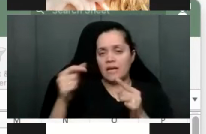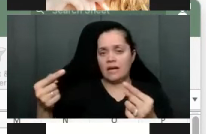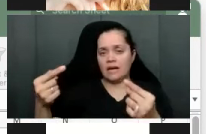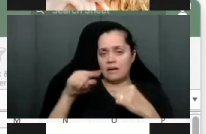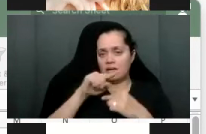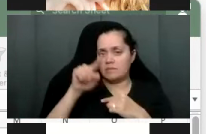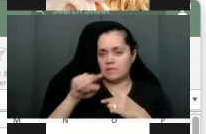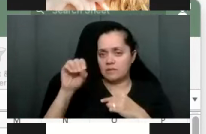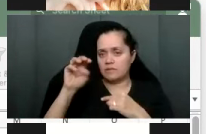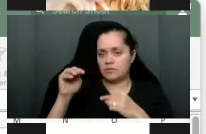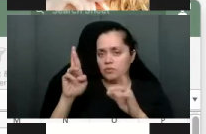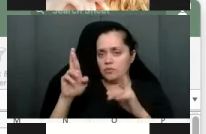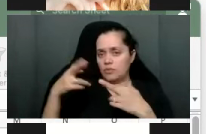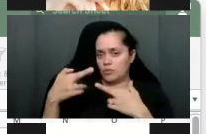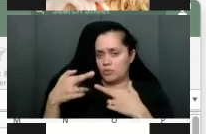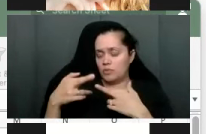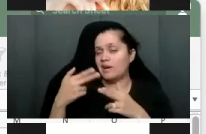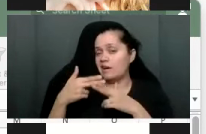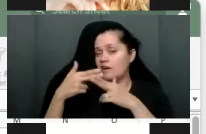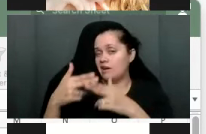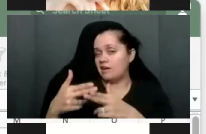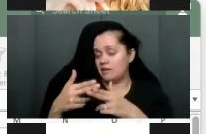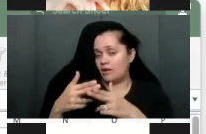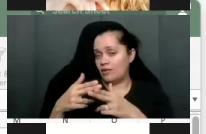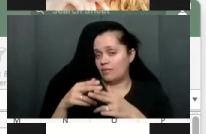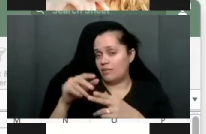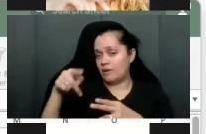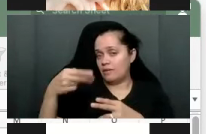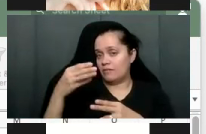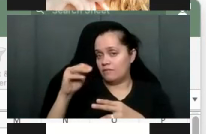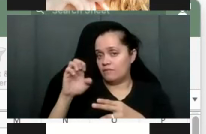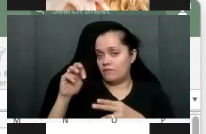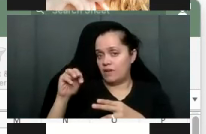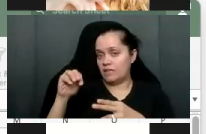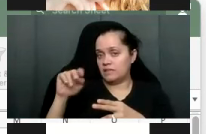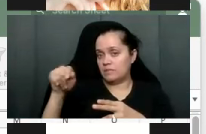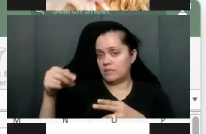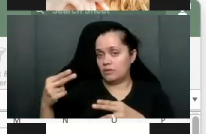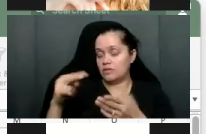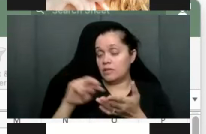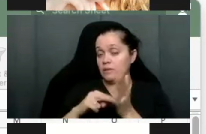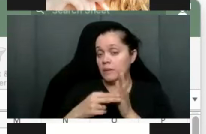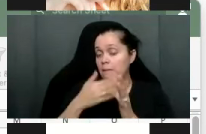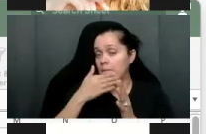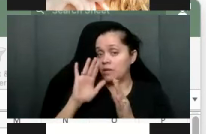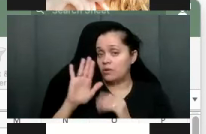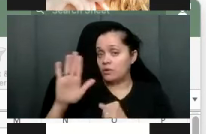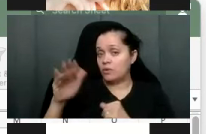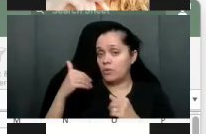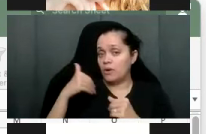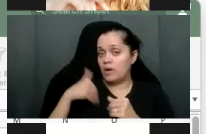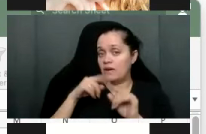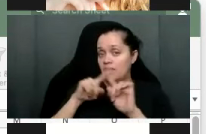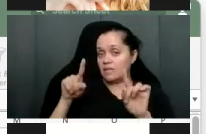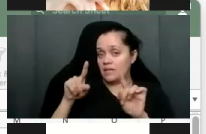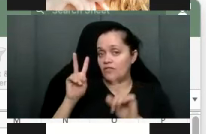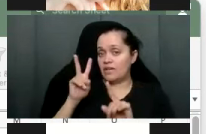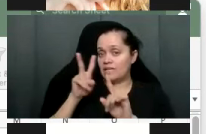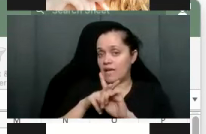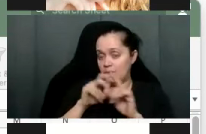room. I call those Phantom Thursdays. Instead, you will have a different